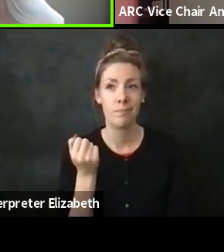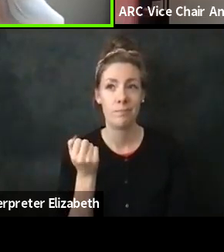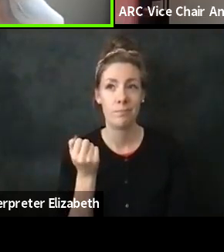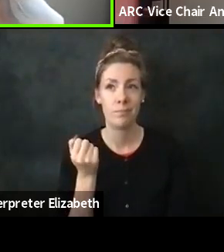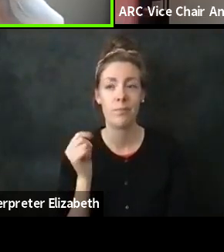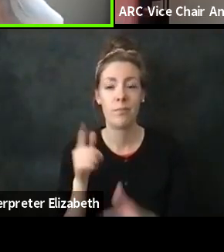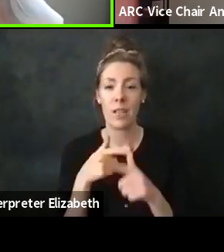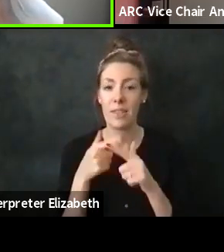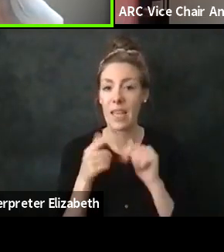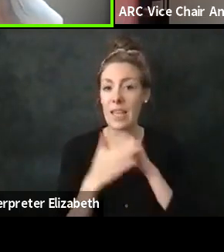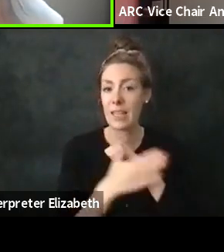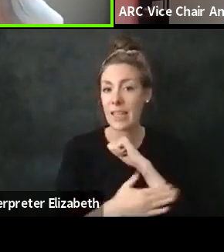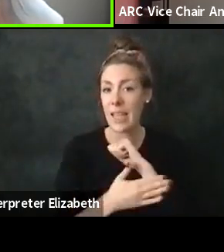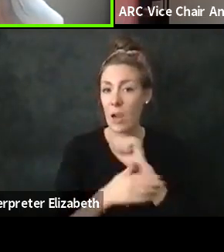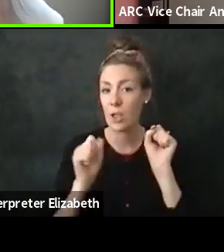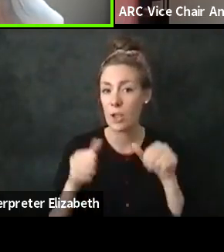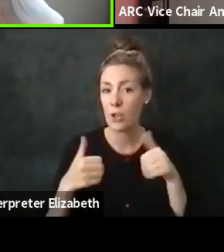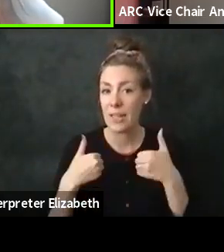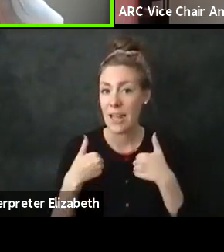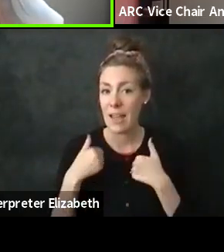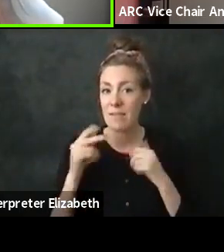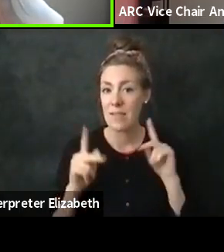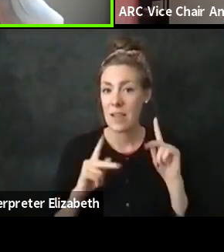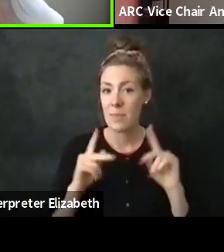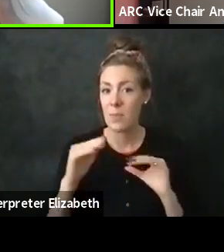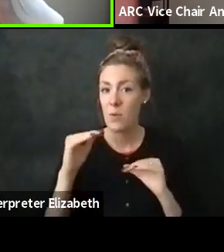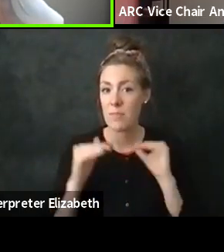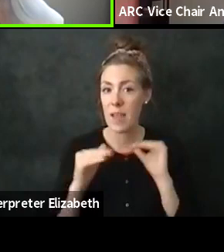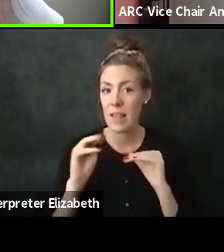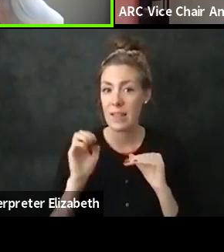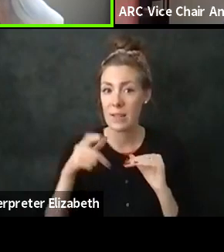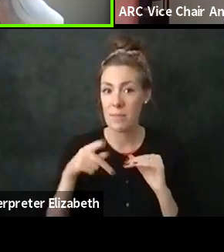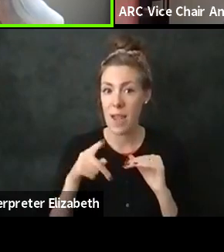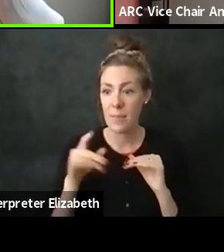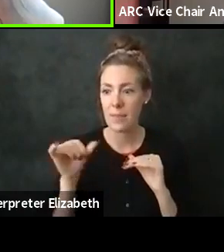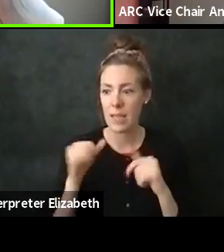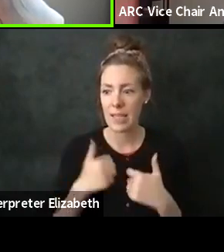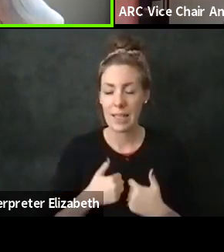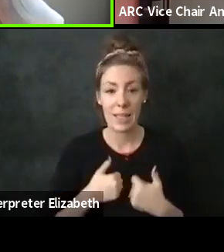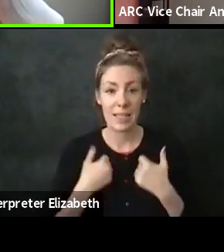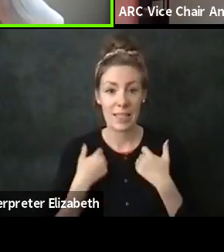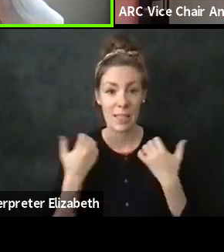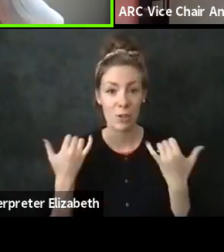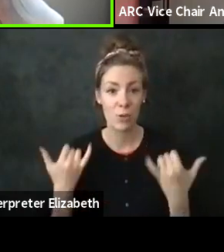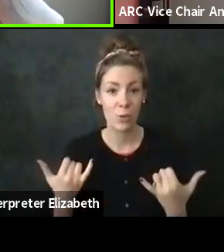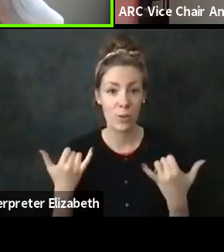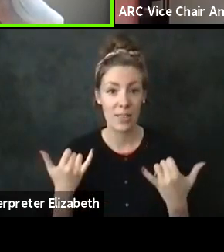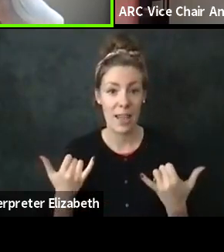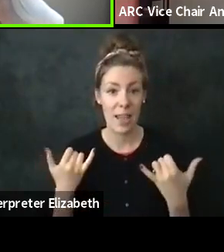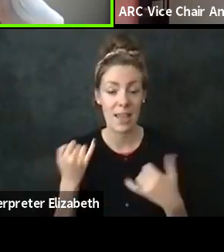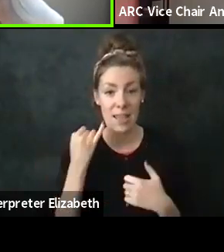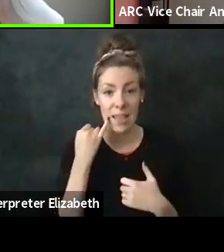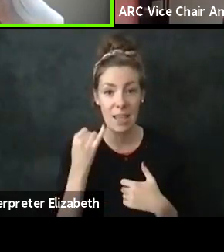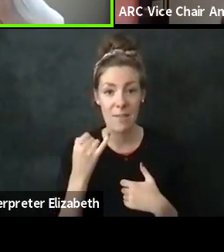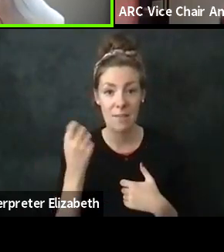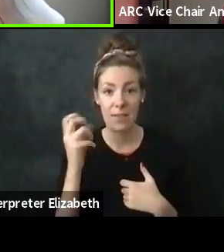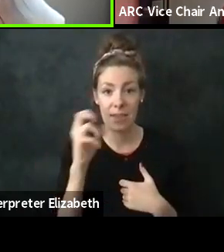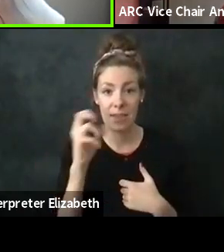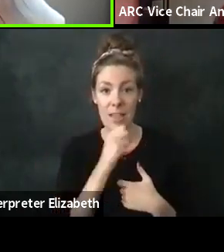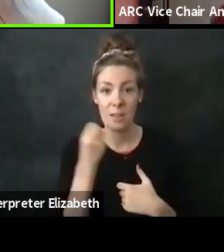the county could have a population balance map as it exists today. So if the estimates